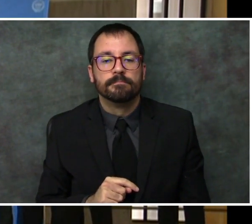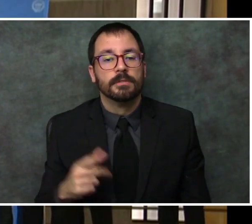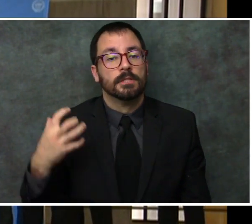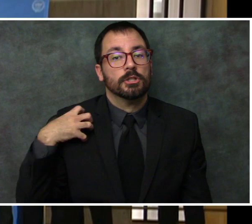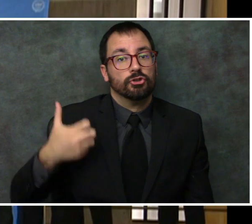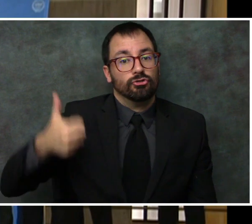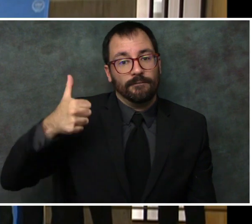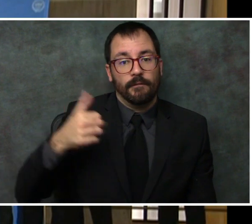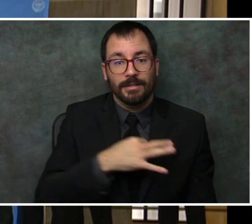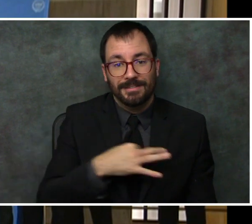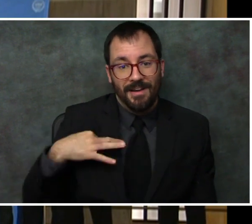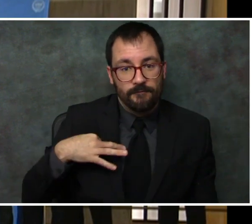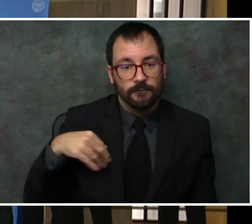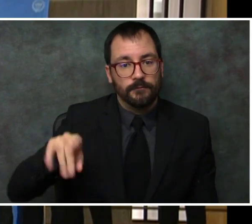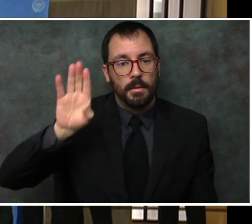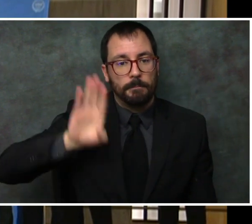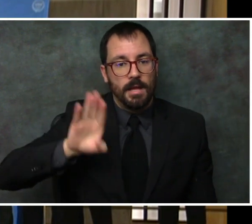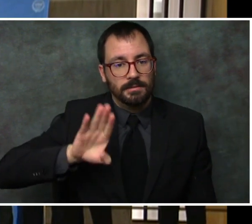representative.